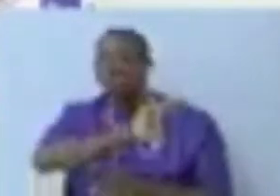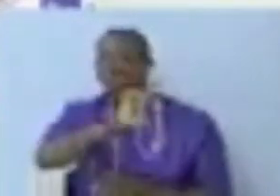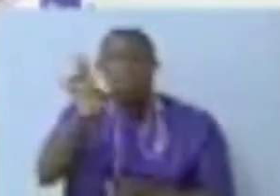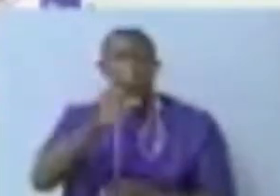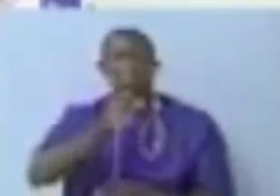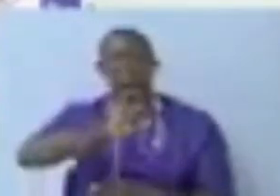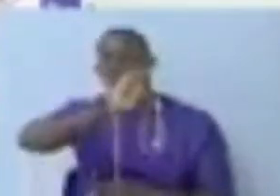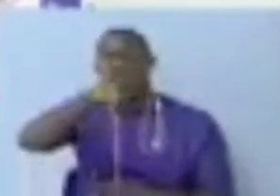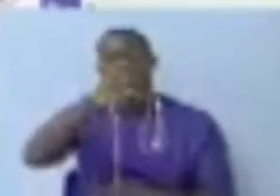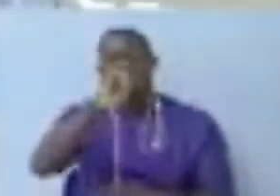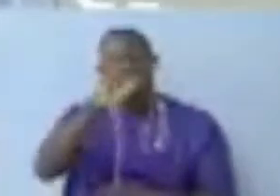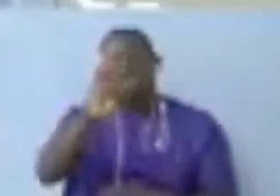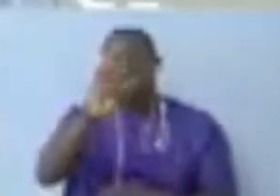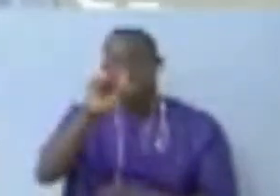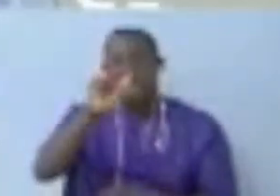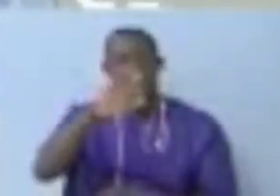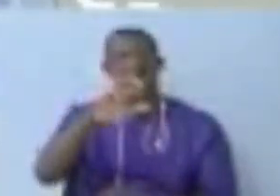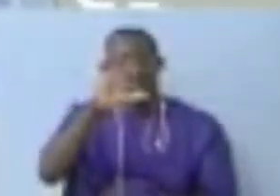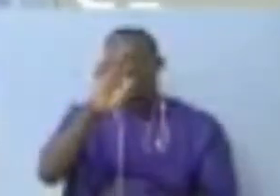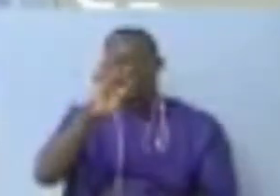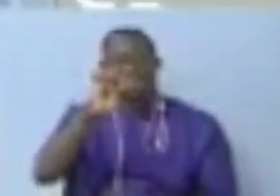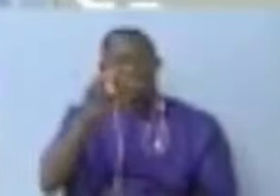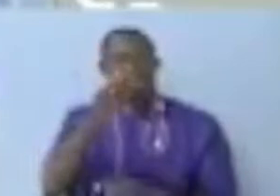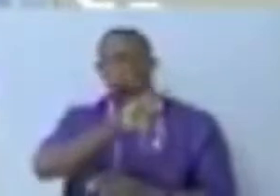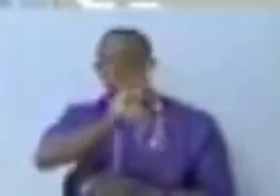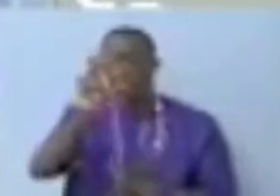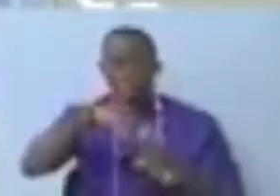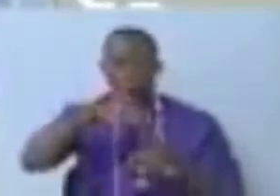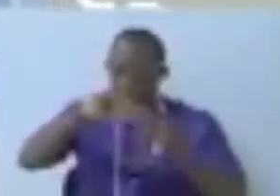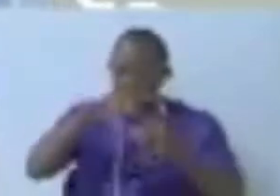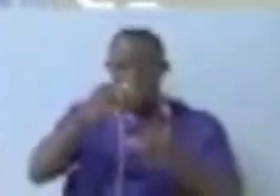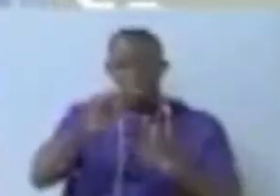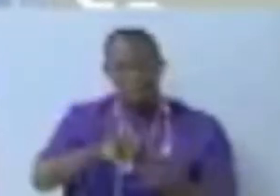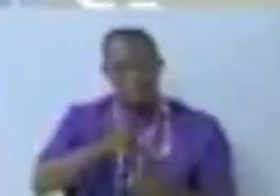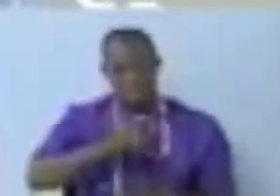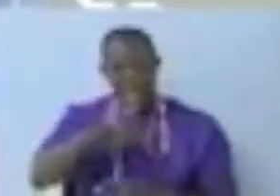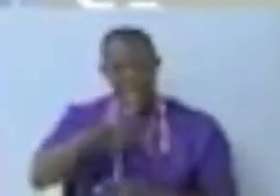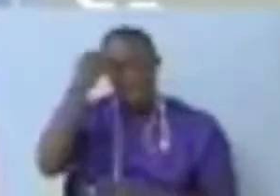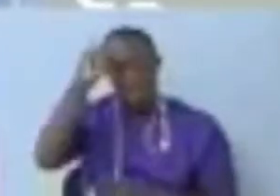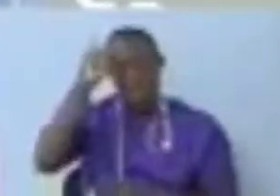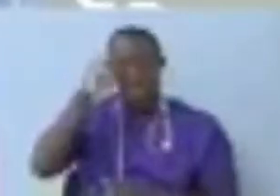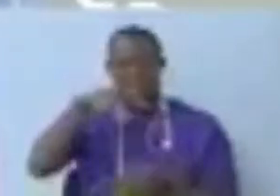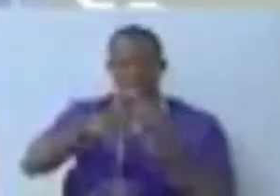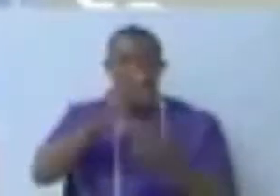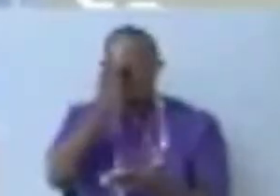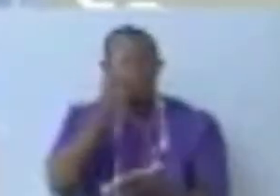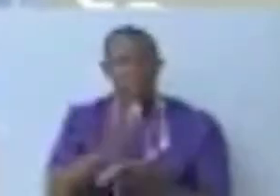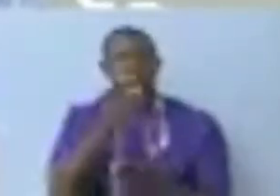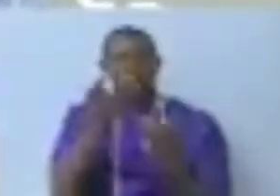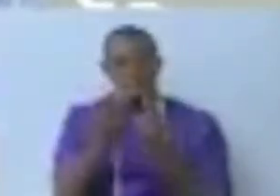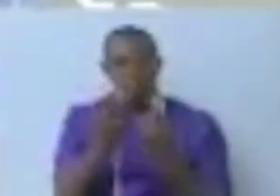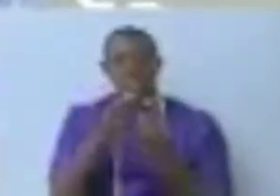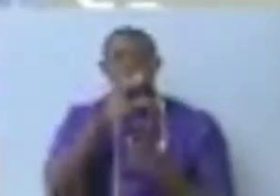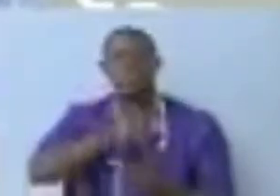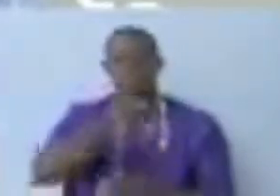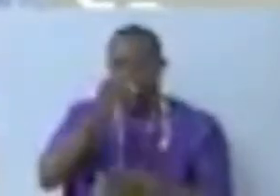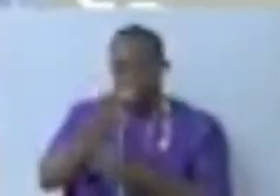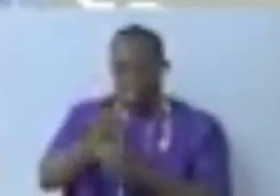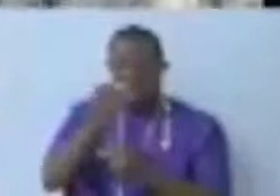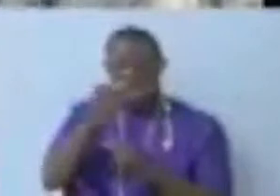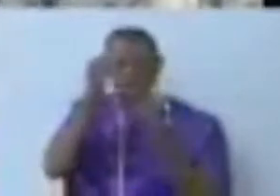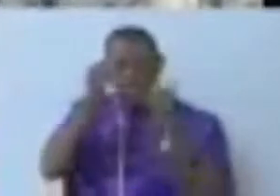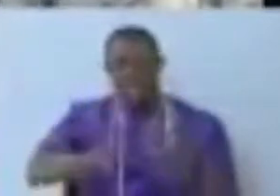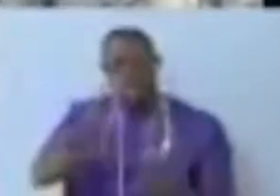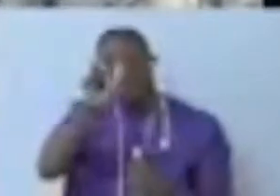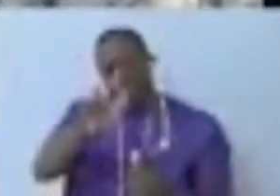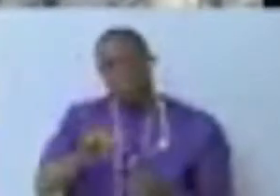Mr. Jobarteh, I disagree. It's not a matter of opinion. It's Mr. Chairman, you please intervene. I cannot say